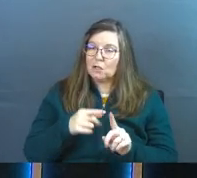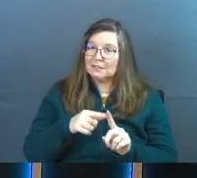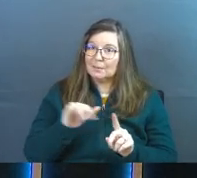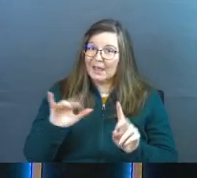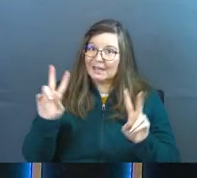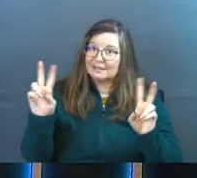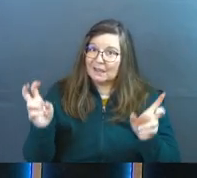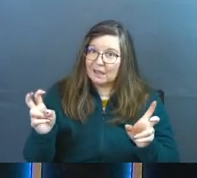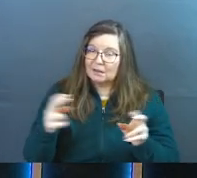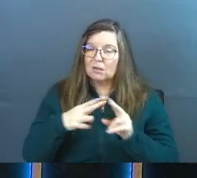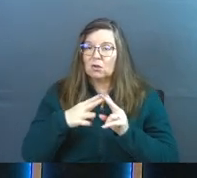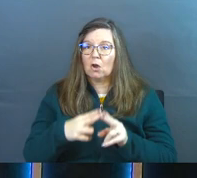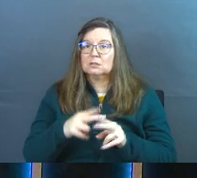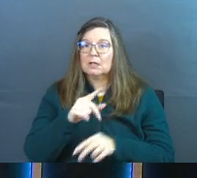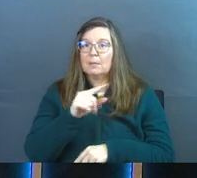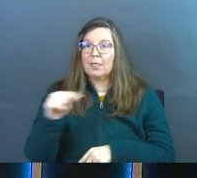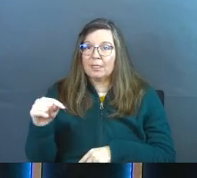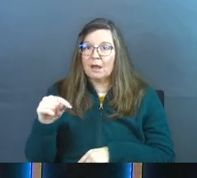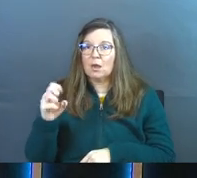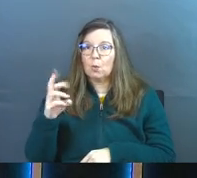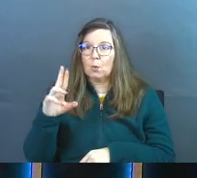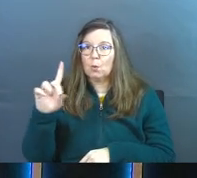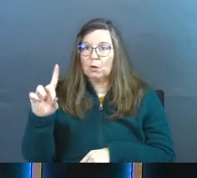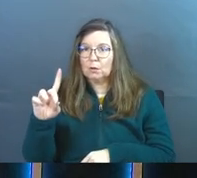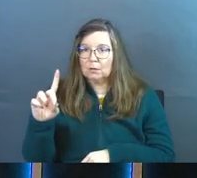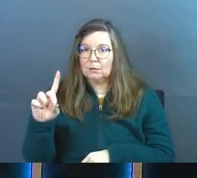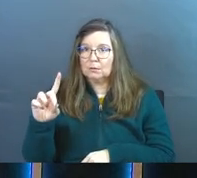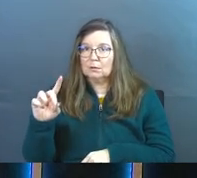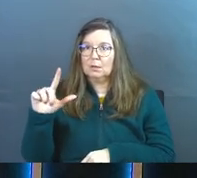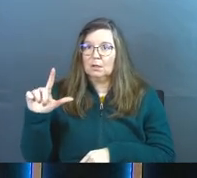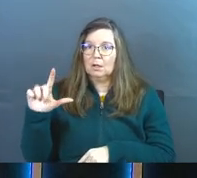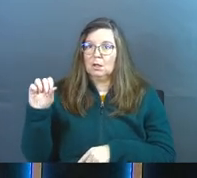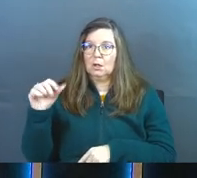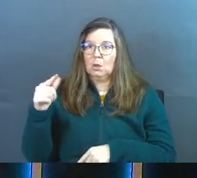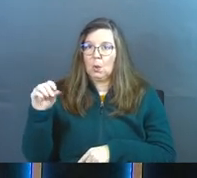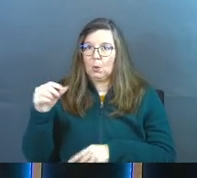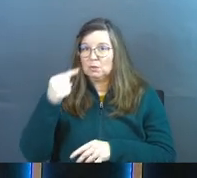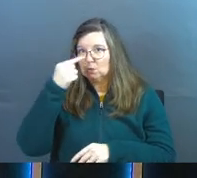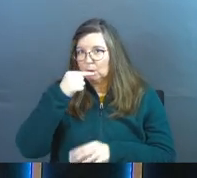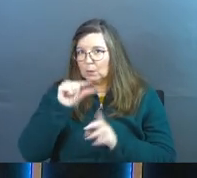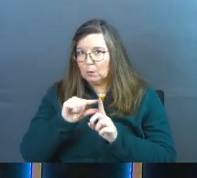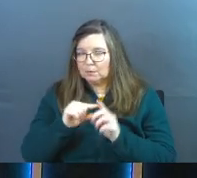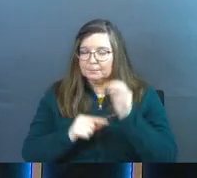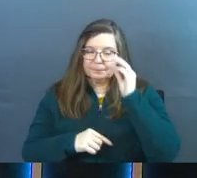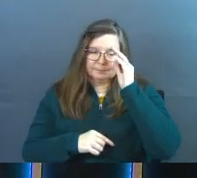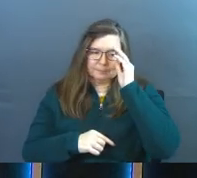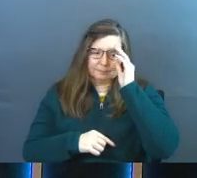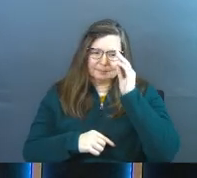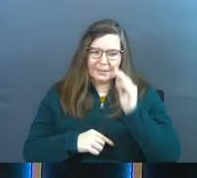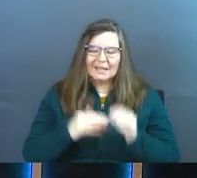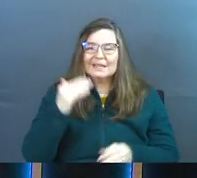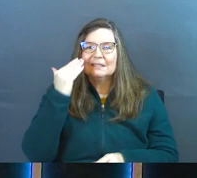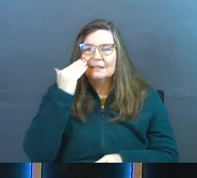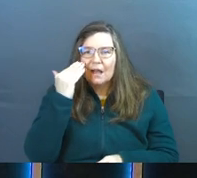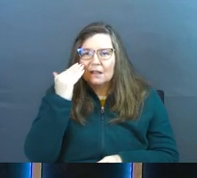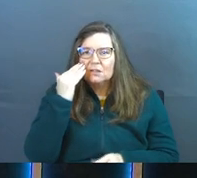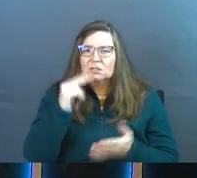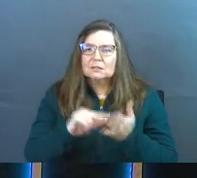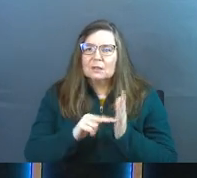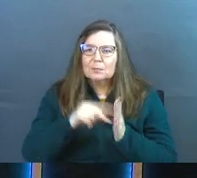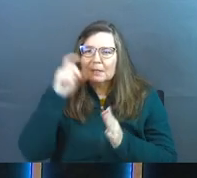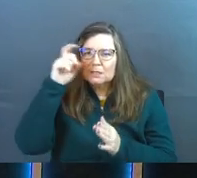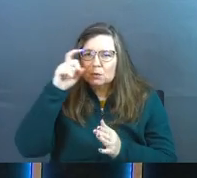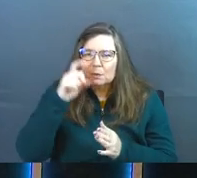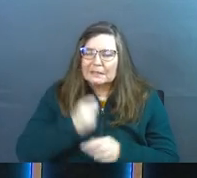like a title, he calls him the Word. The Greek there is logos. And logos is a word. It's knowledge. It's wisdom.